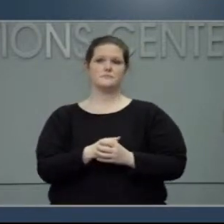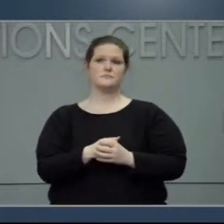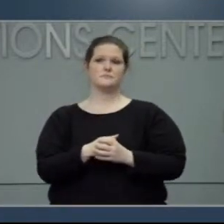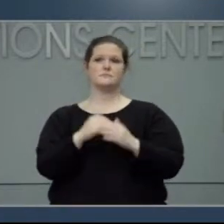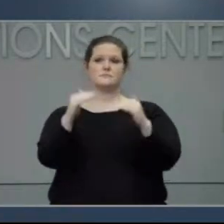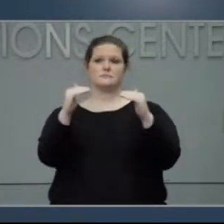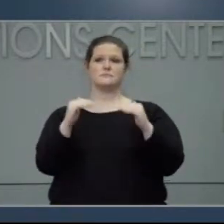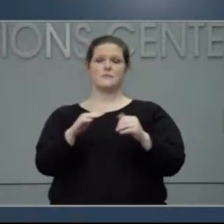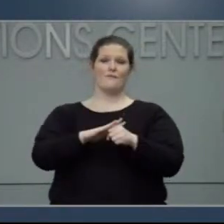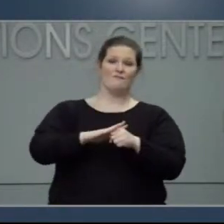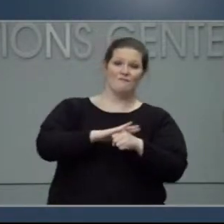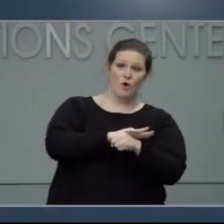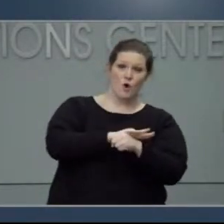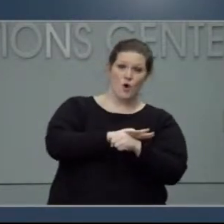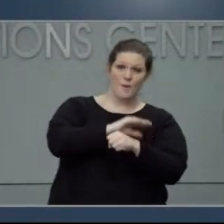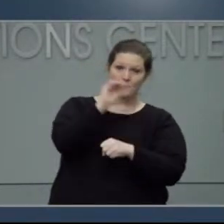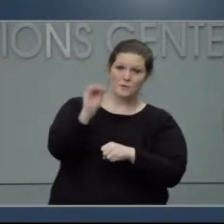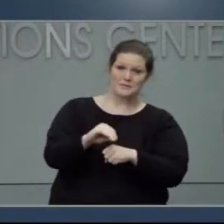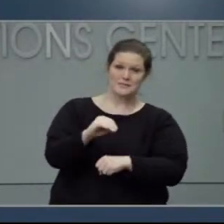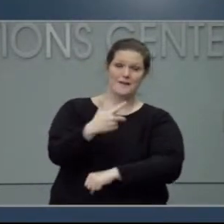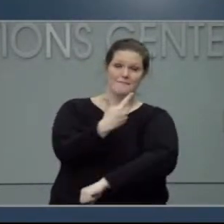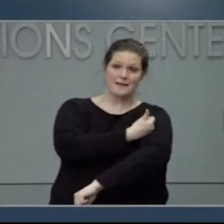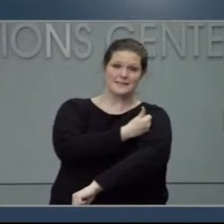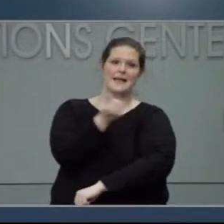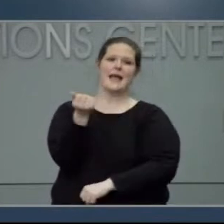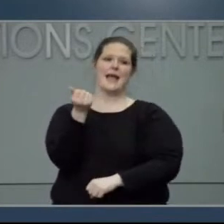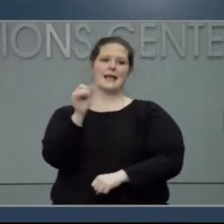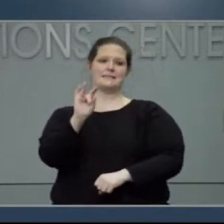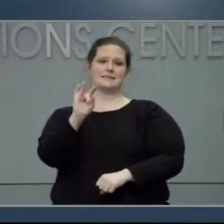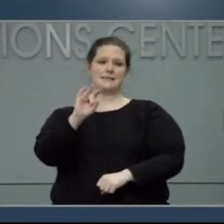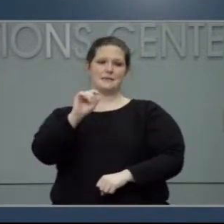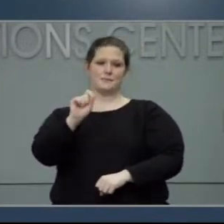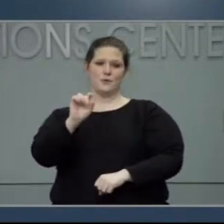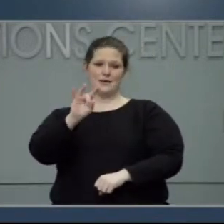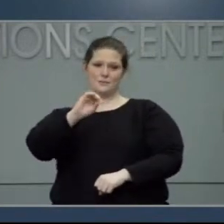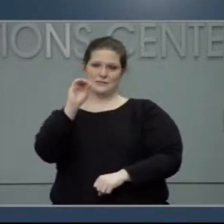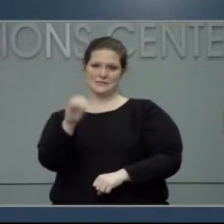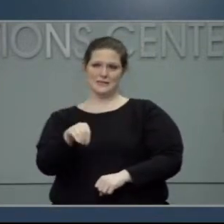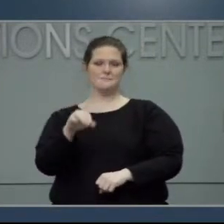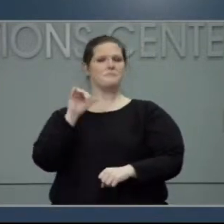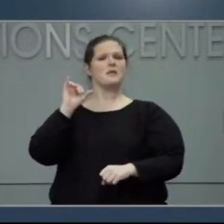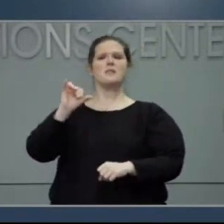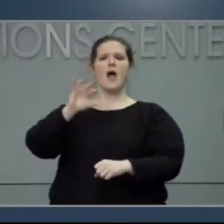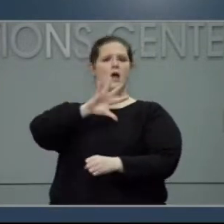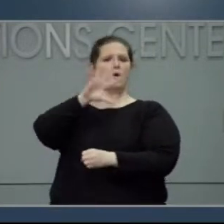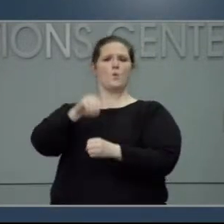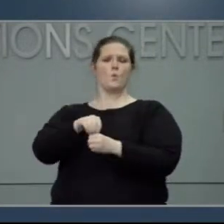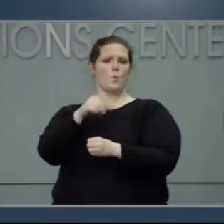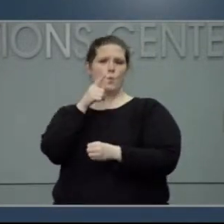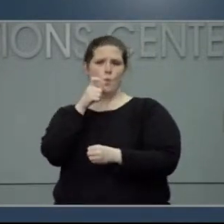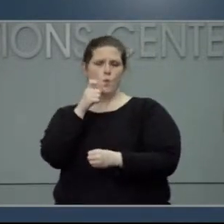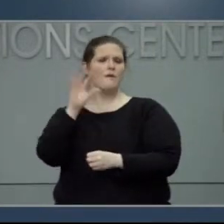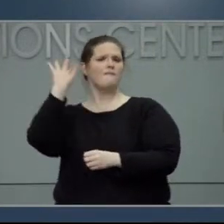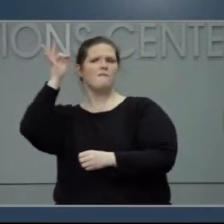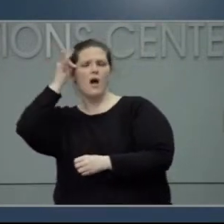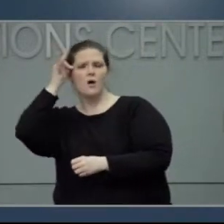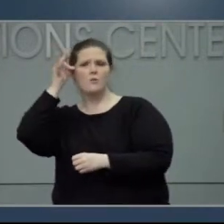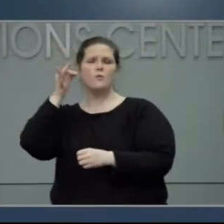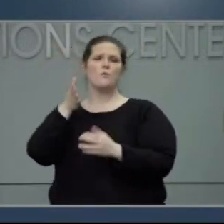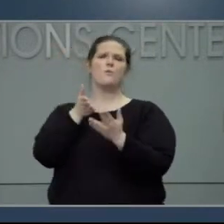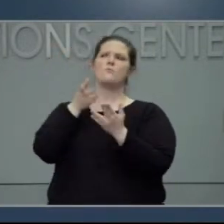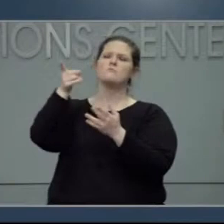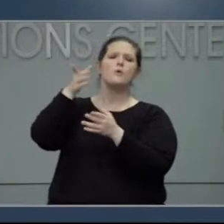who received their vaccines from the federal pharmacy programs, such as in the long-term care settings or through